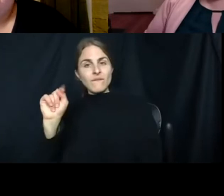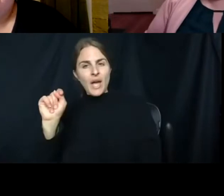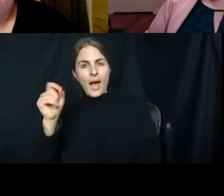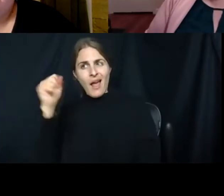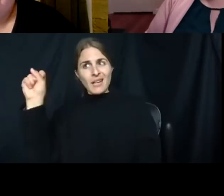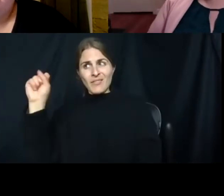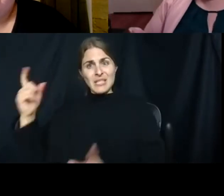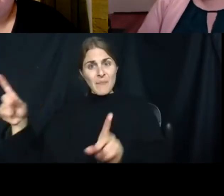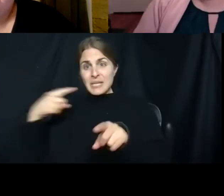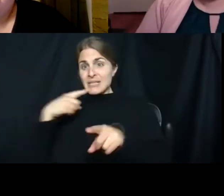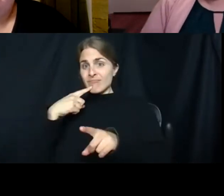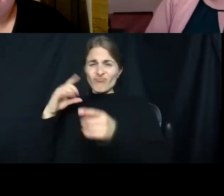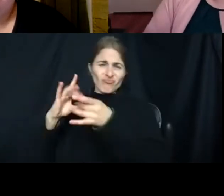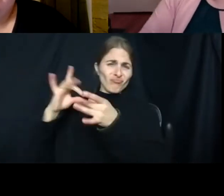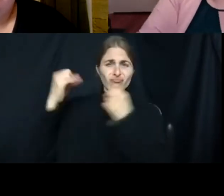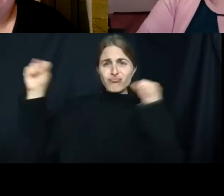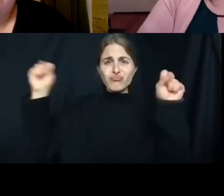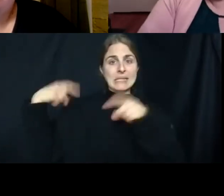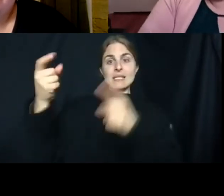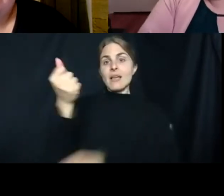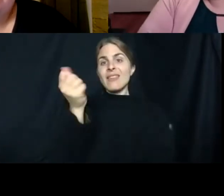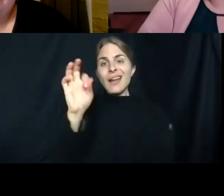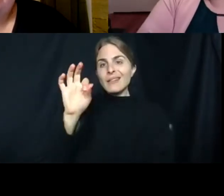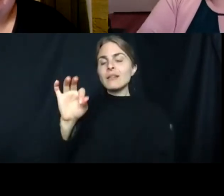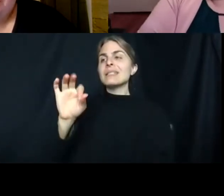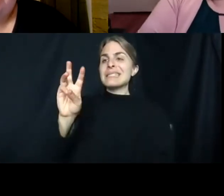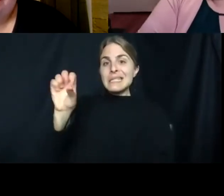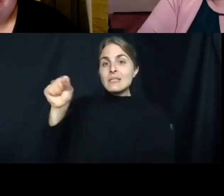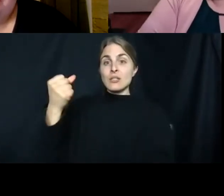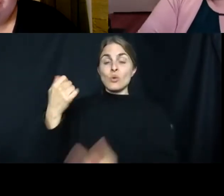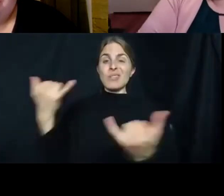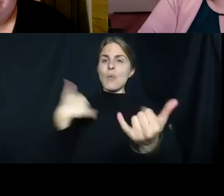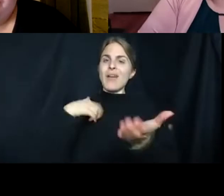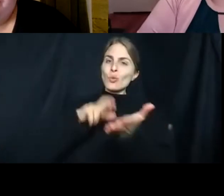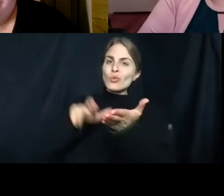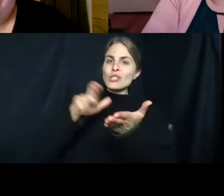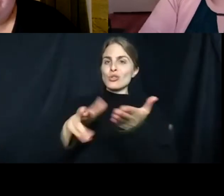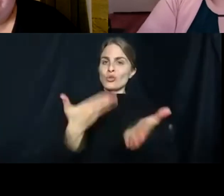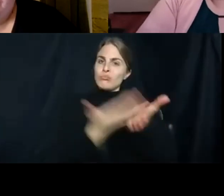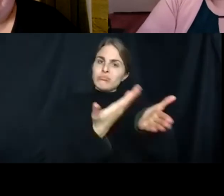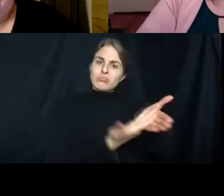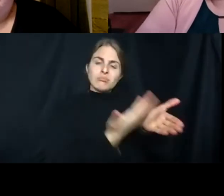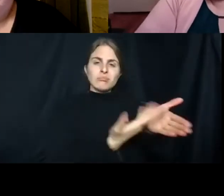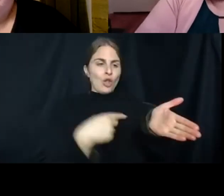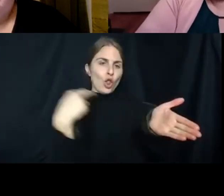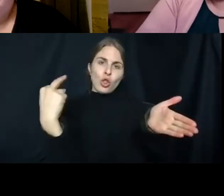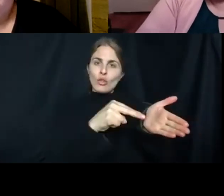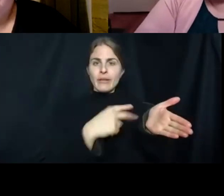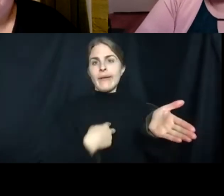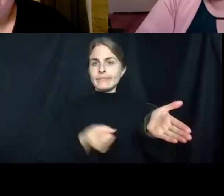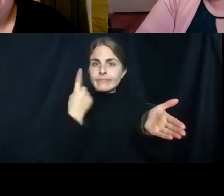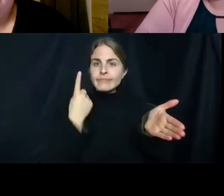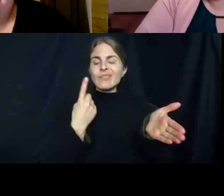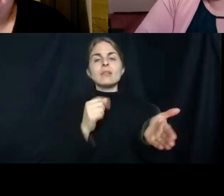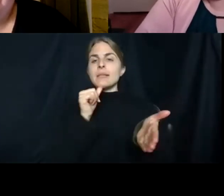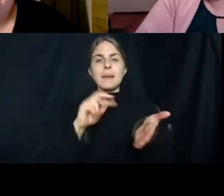60s? So it's just the fact that we have this research now to refer to doesn't mean that it's a more serious issue